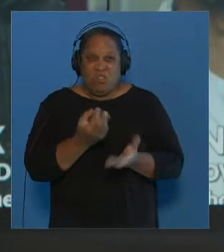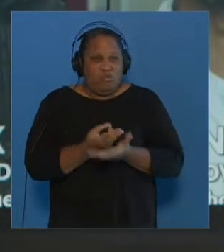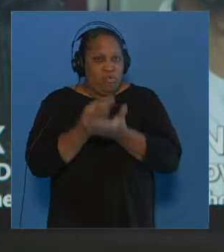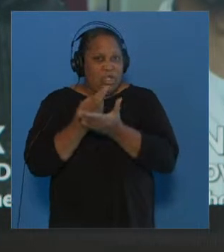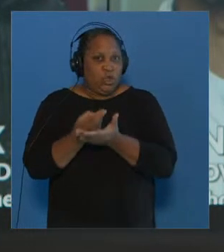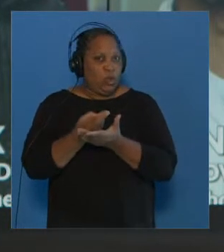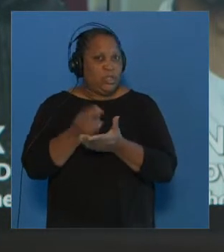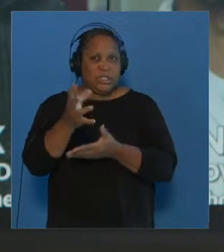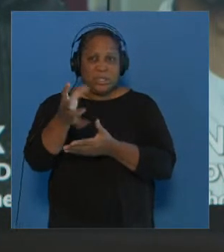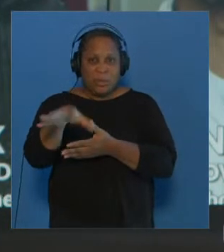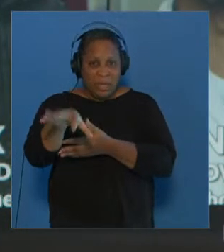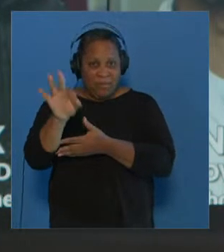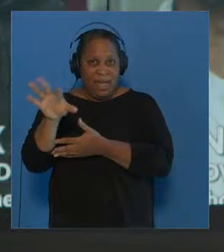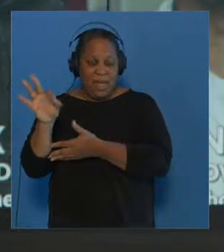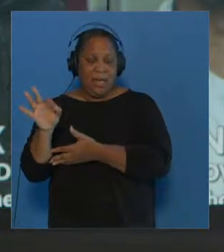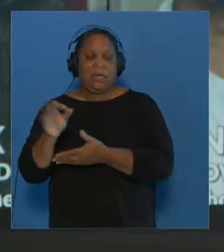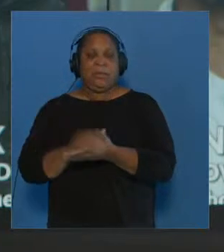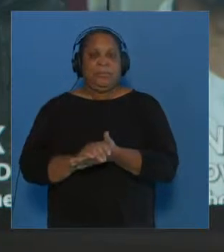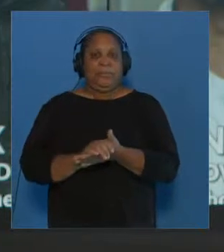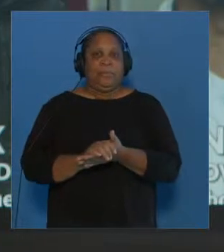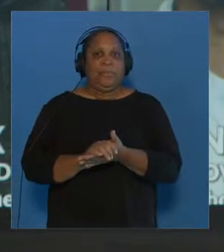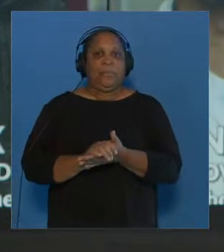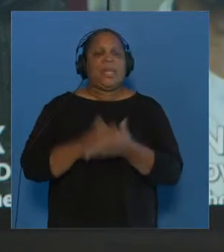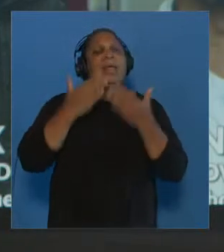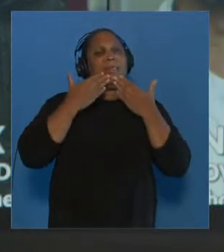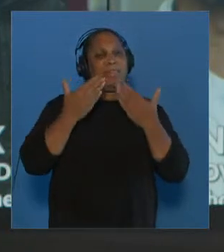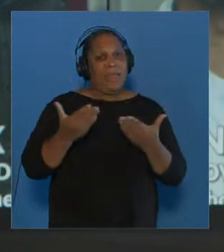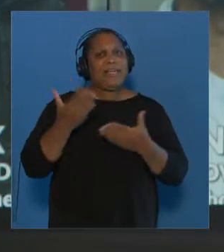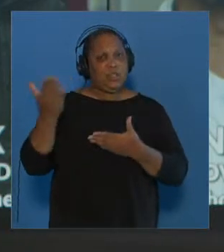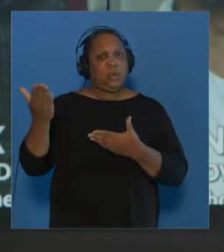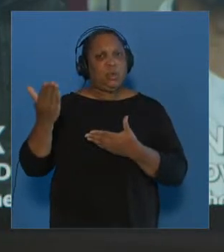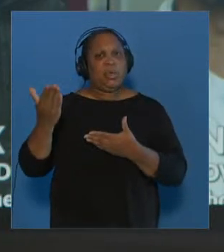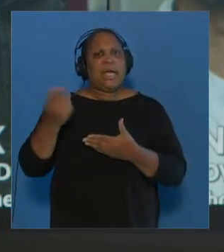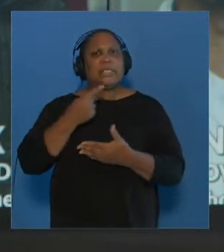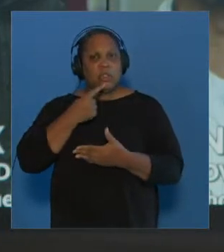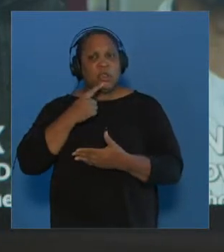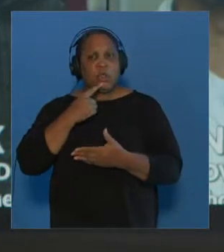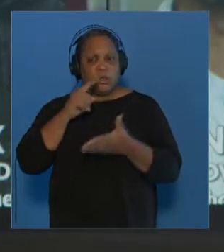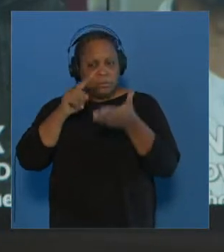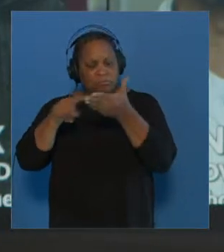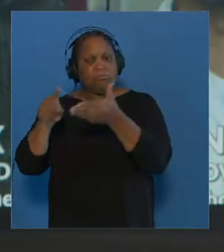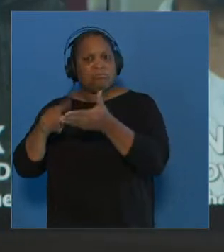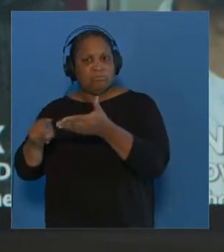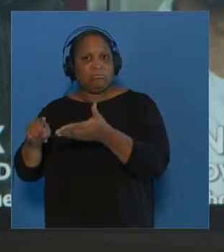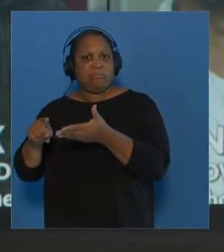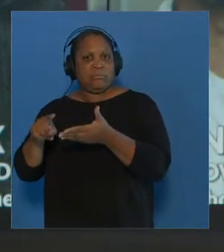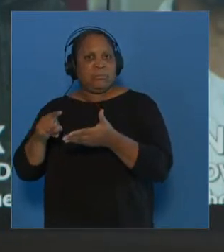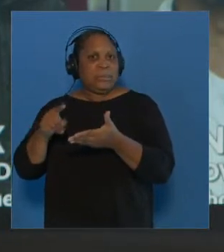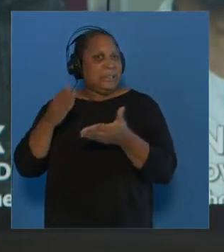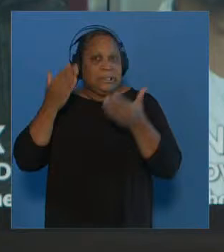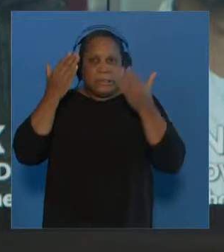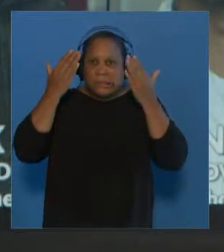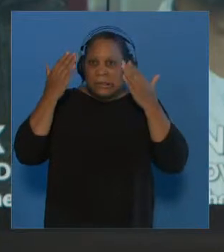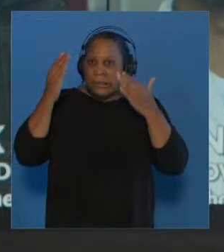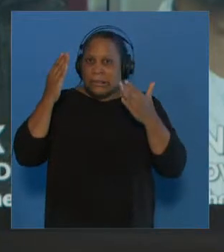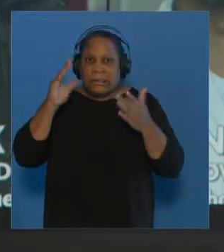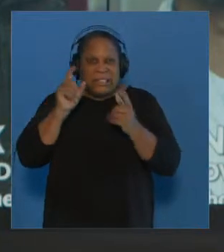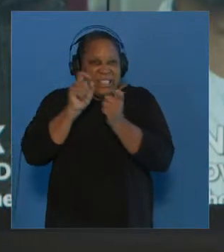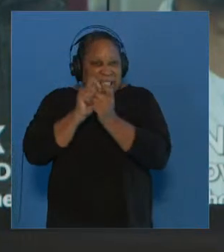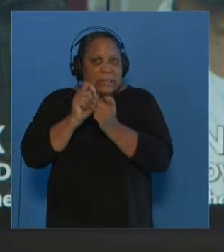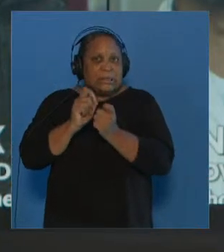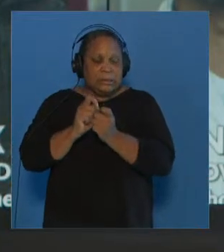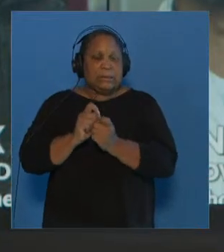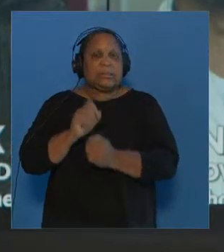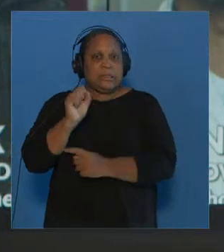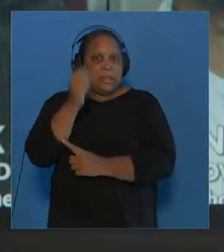they get? Thank you for the question, Ms. Palacio. I can certainly look into that. I'm not familiar with the specifics. I